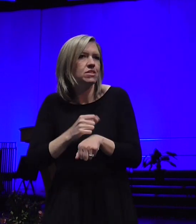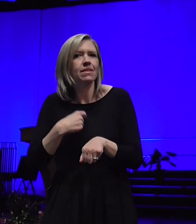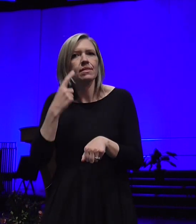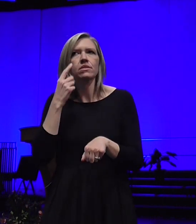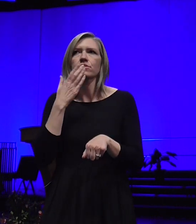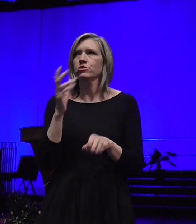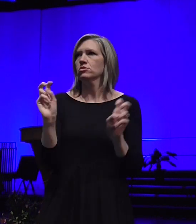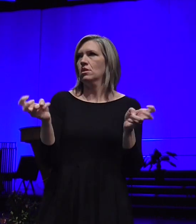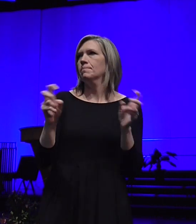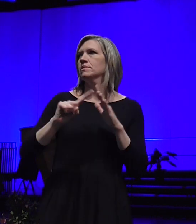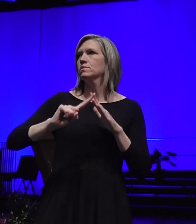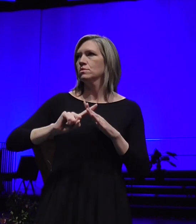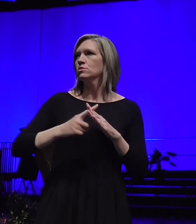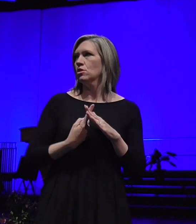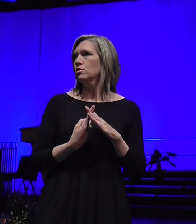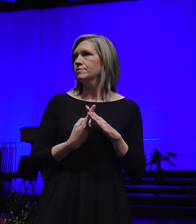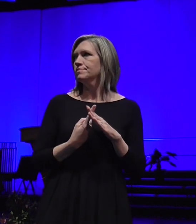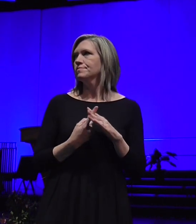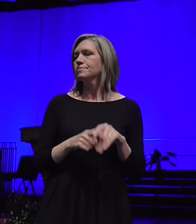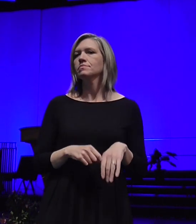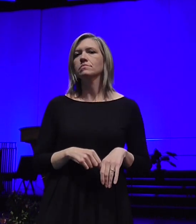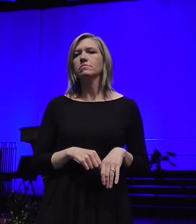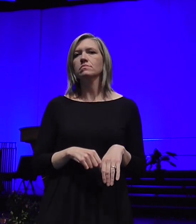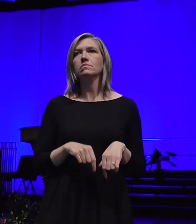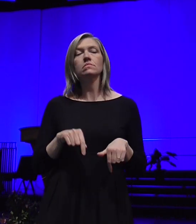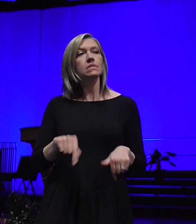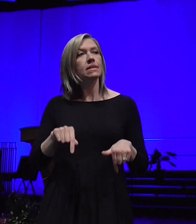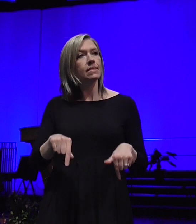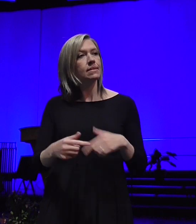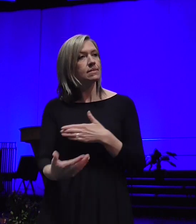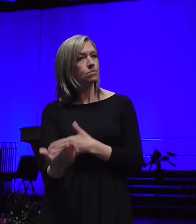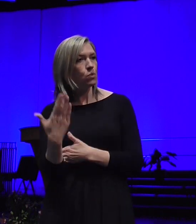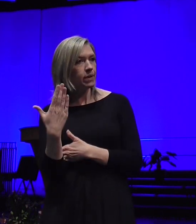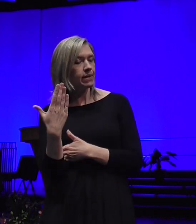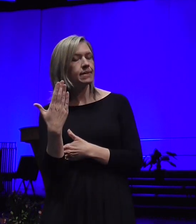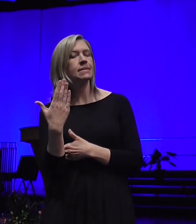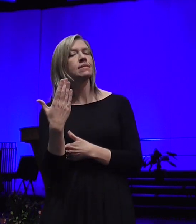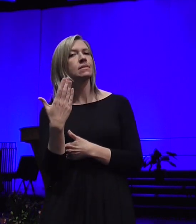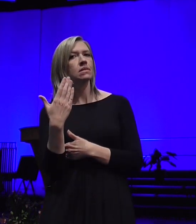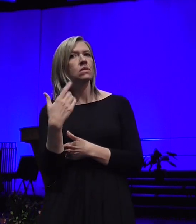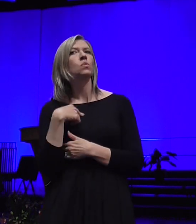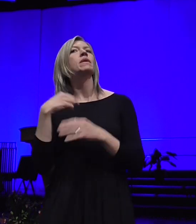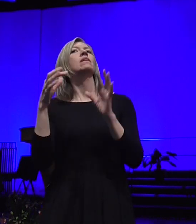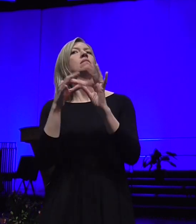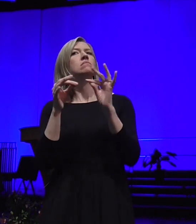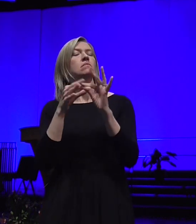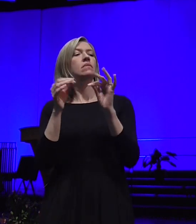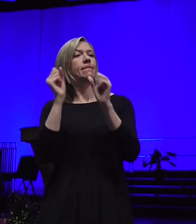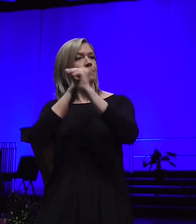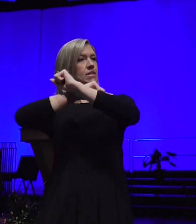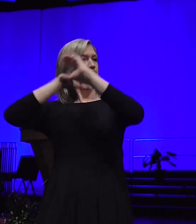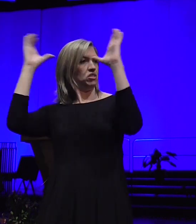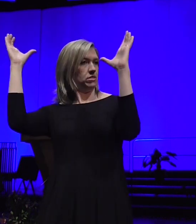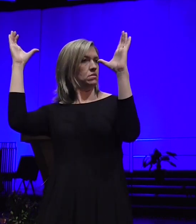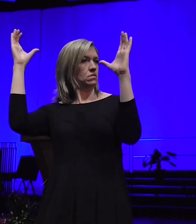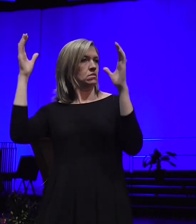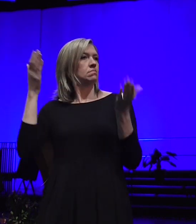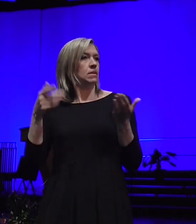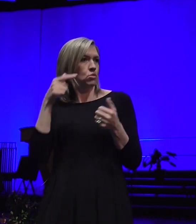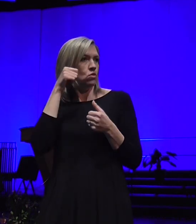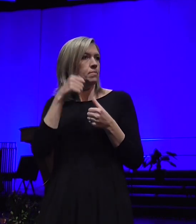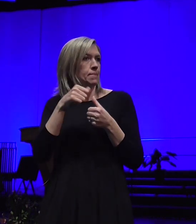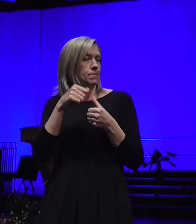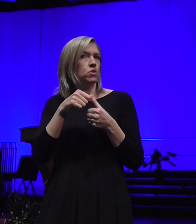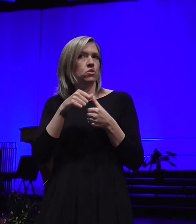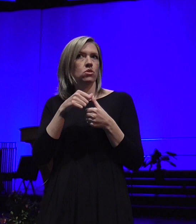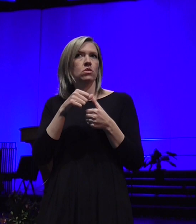is a great place to start. When we began this morning, we said our vision. You might remember it,